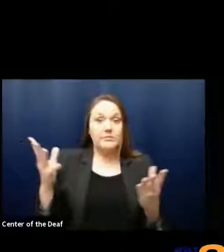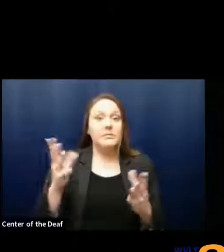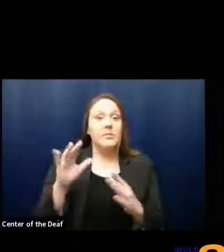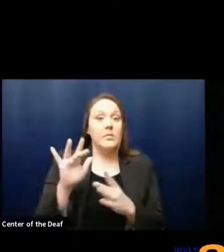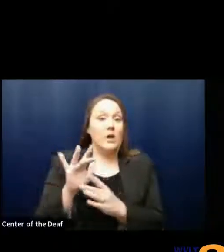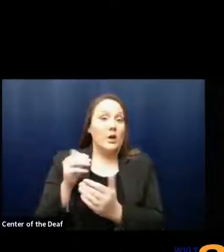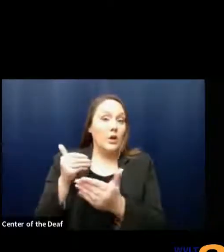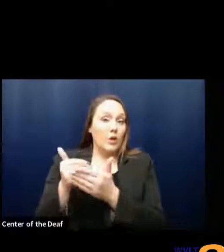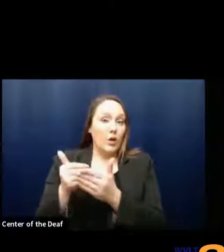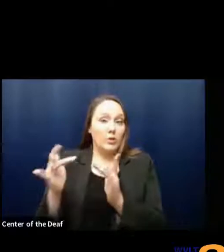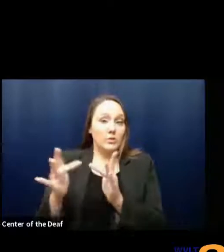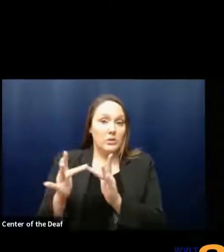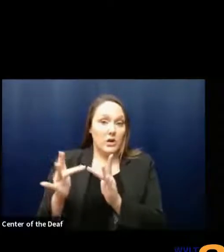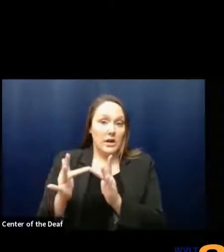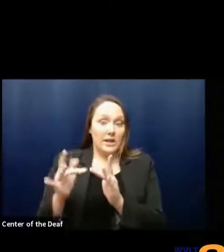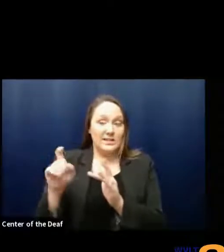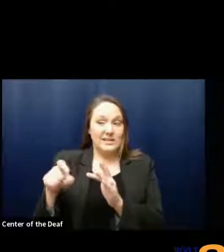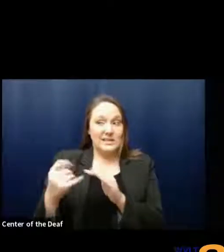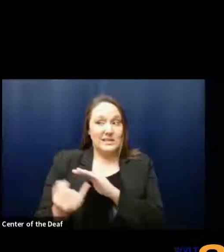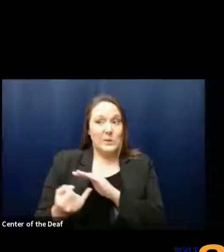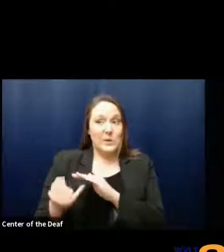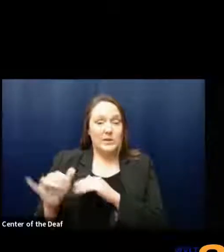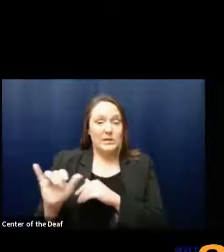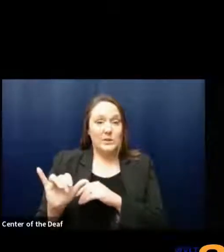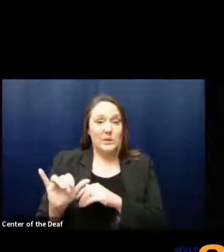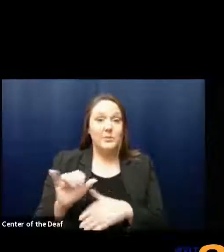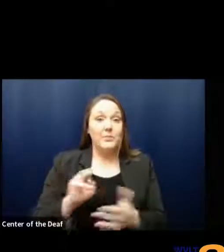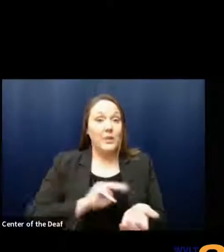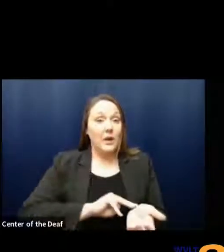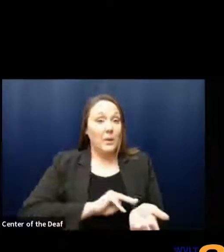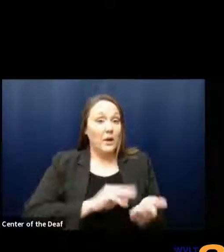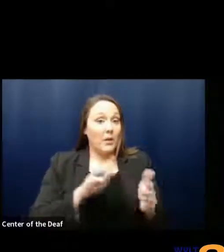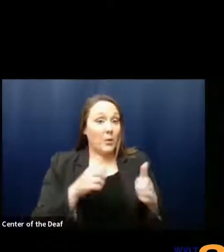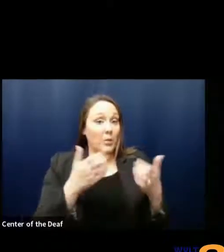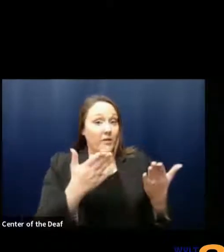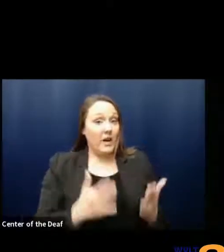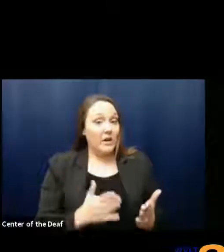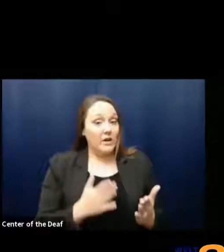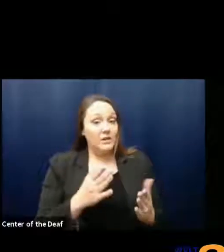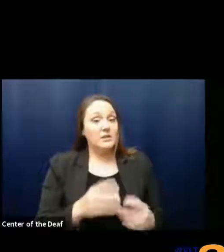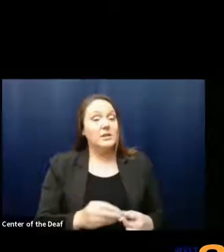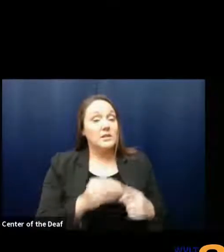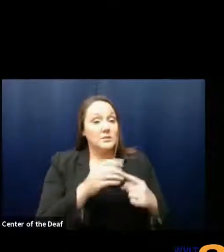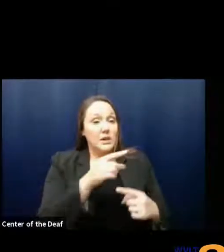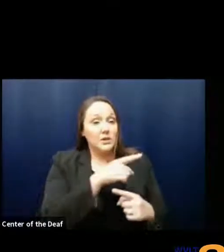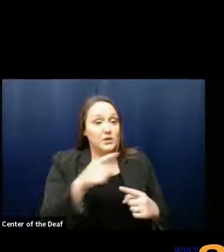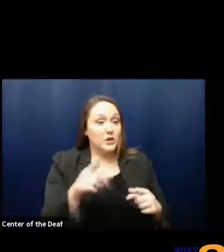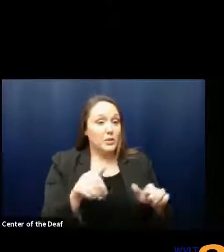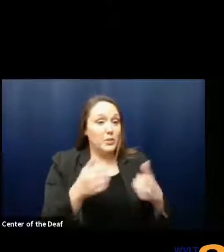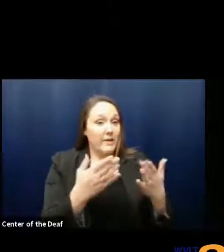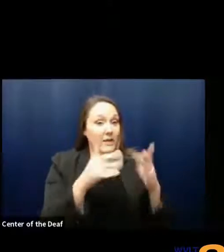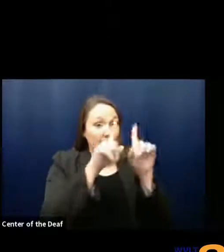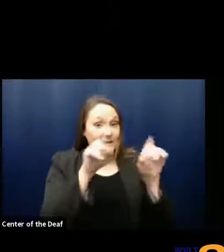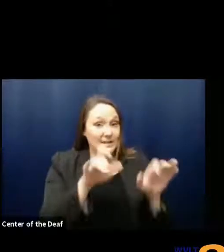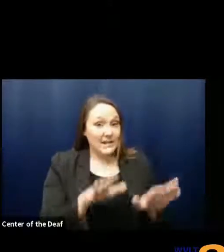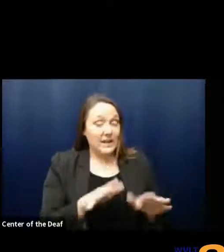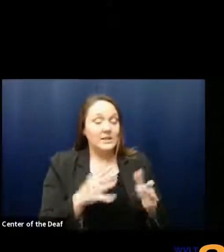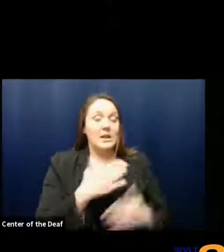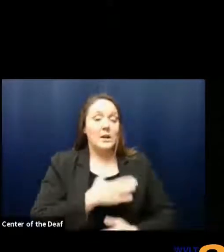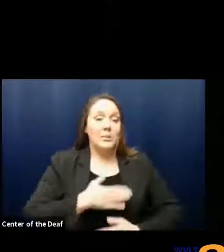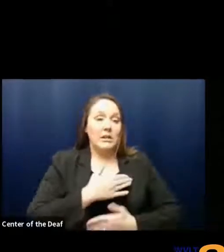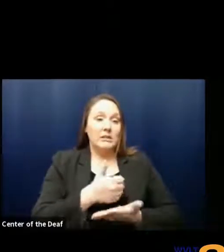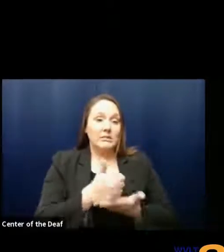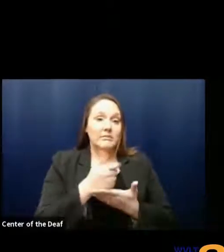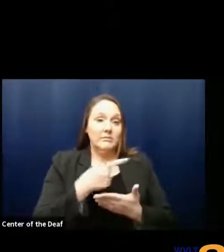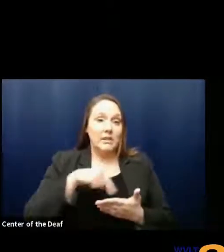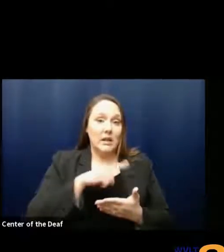quarantine. Medical providers, especially all of you that are providing testing in our community, please assist us in communicating